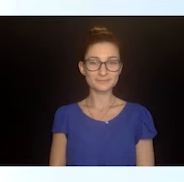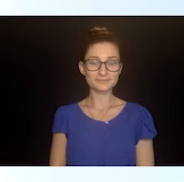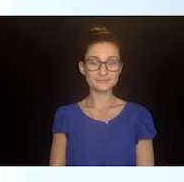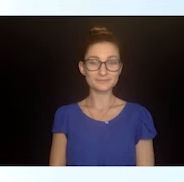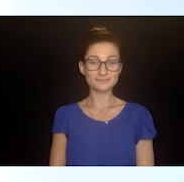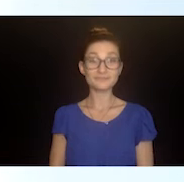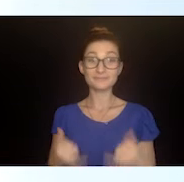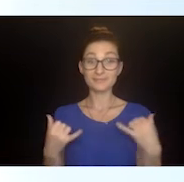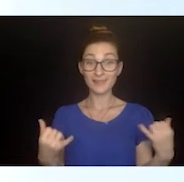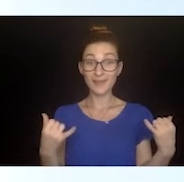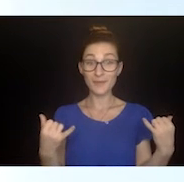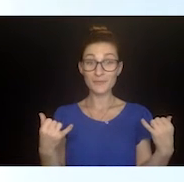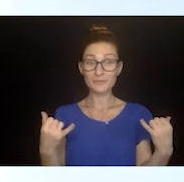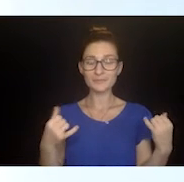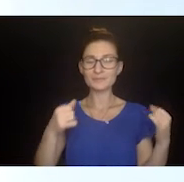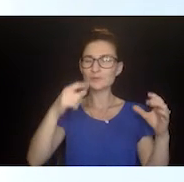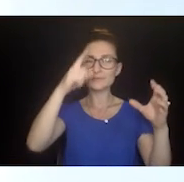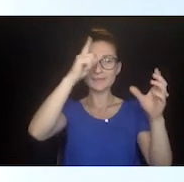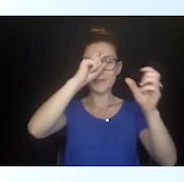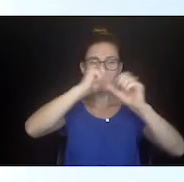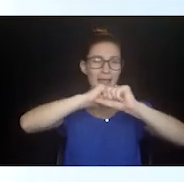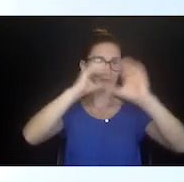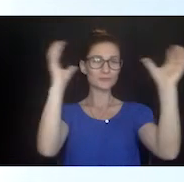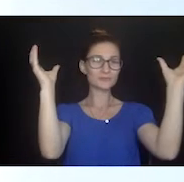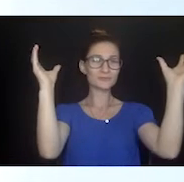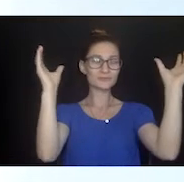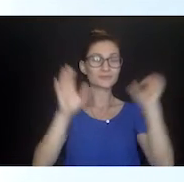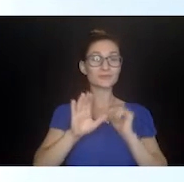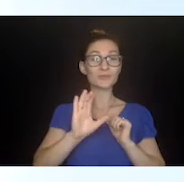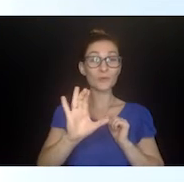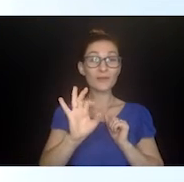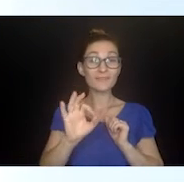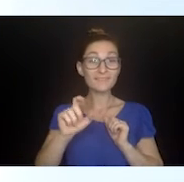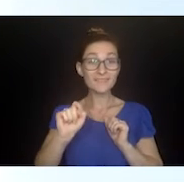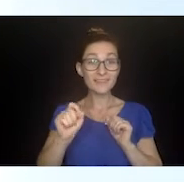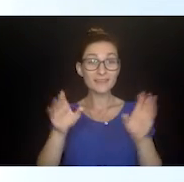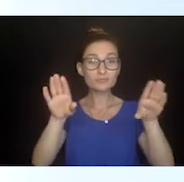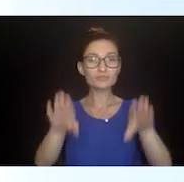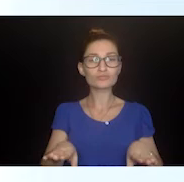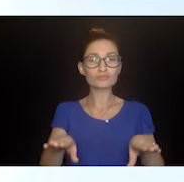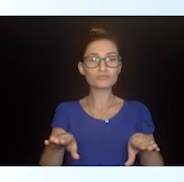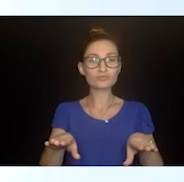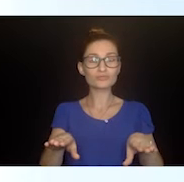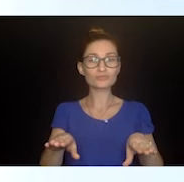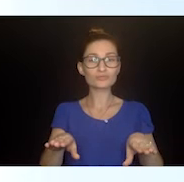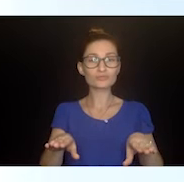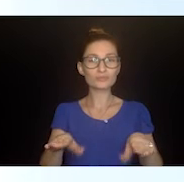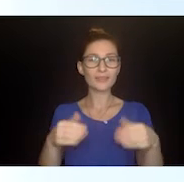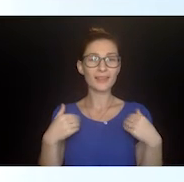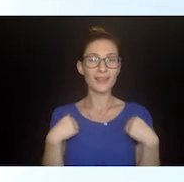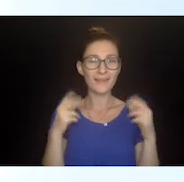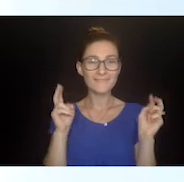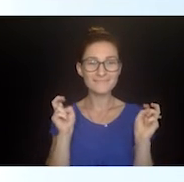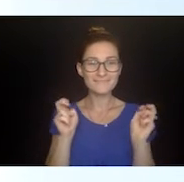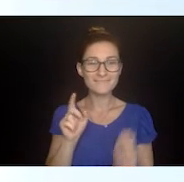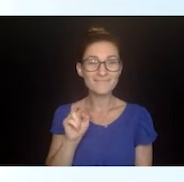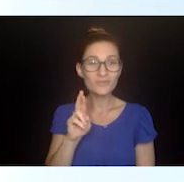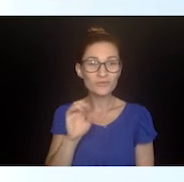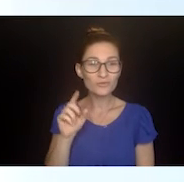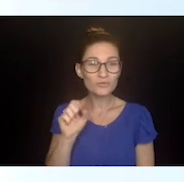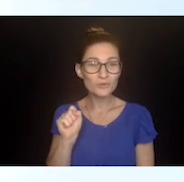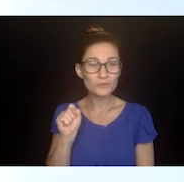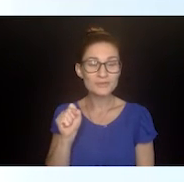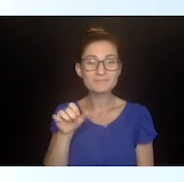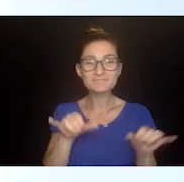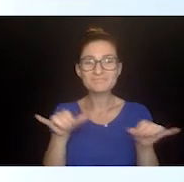to imagine that your feet are on the ground and your feet have roots, just like